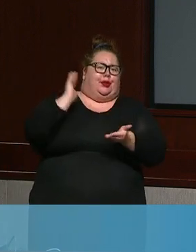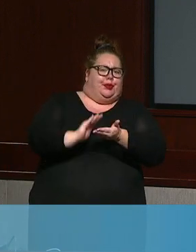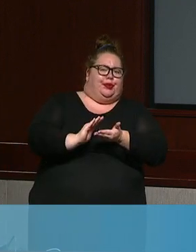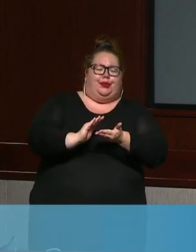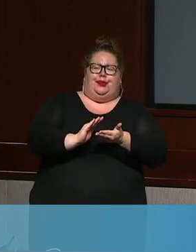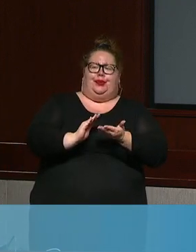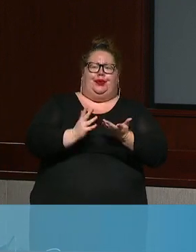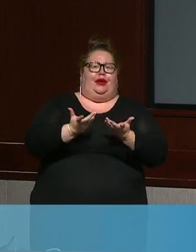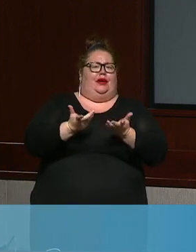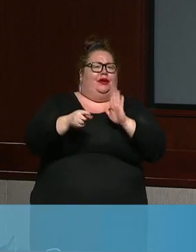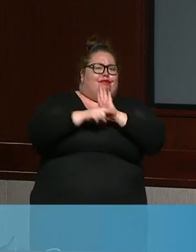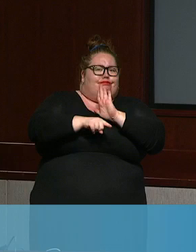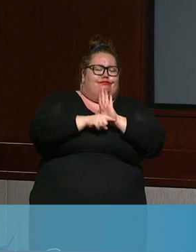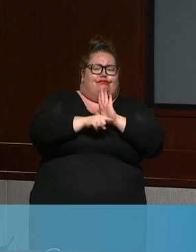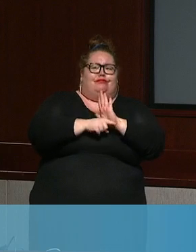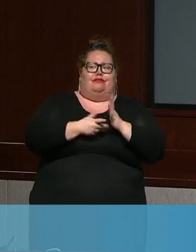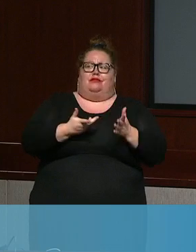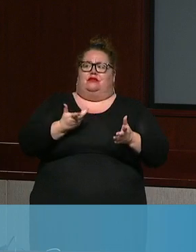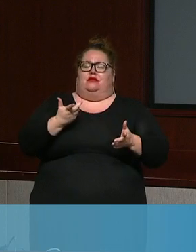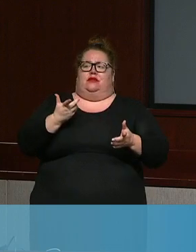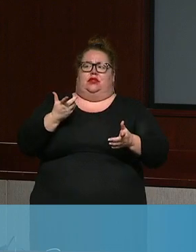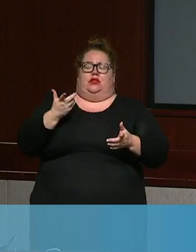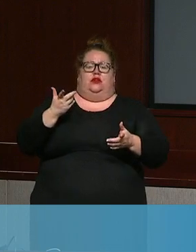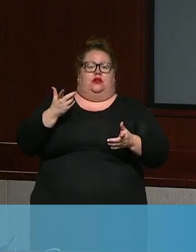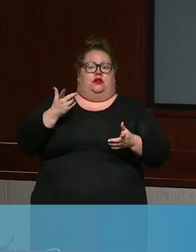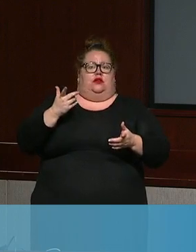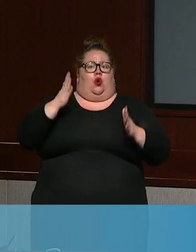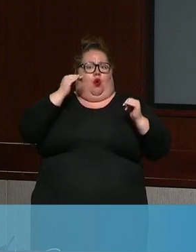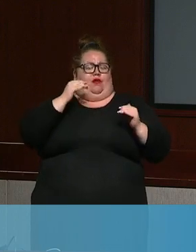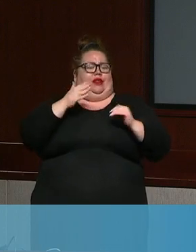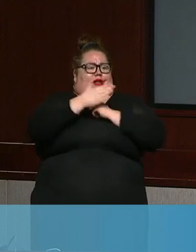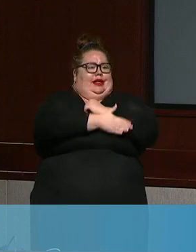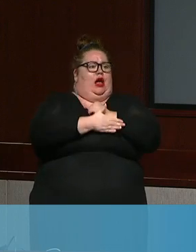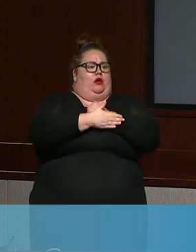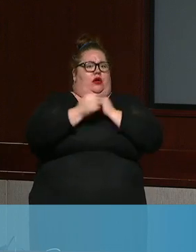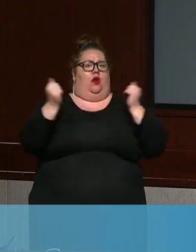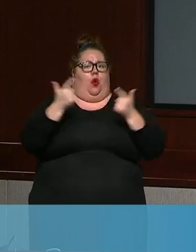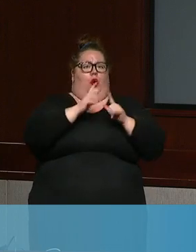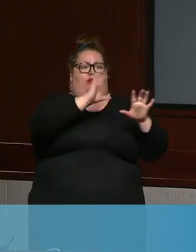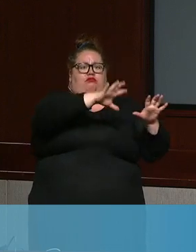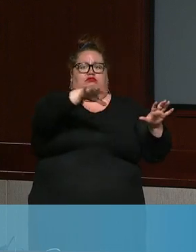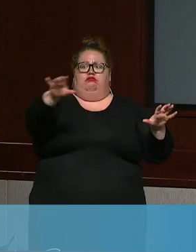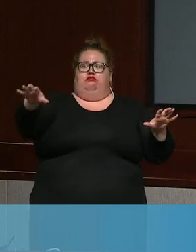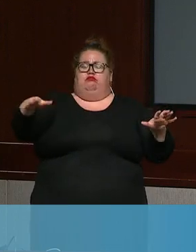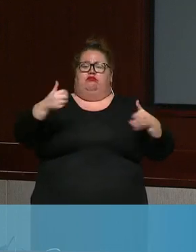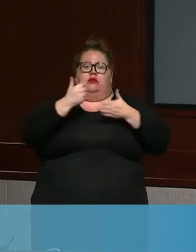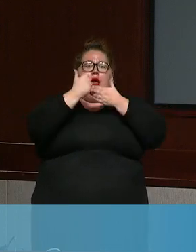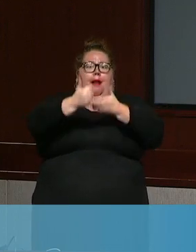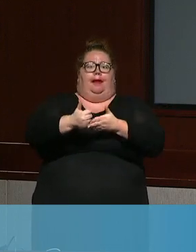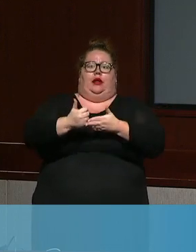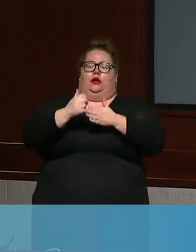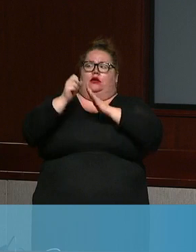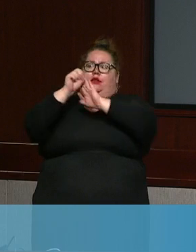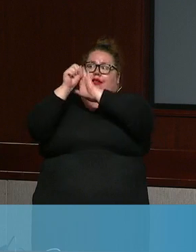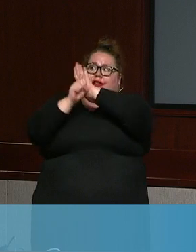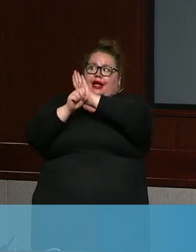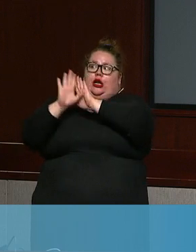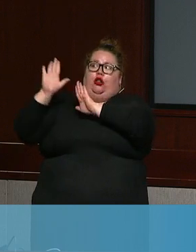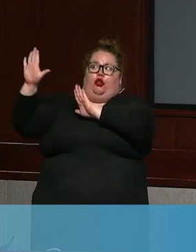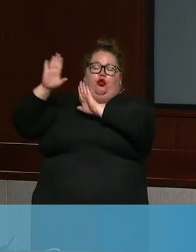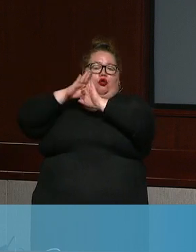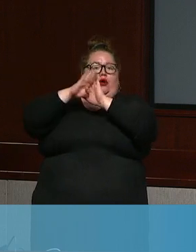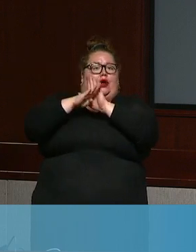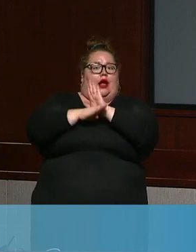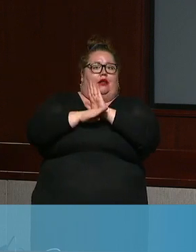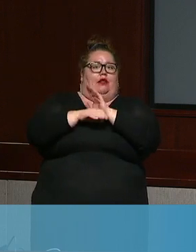The expectation is that the counties are helping to reinforce the state's guidelines, and that the counties